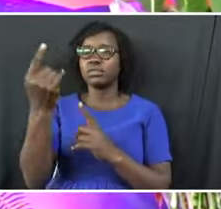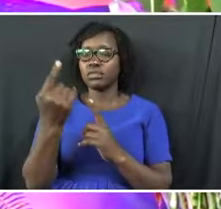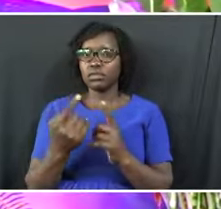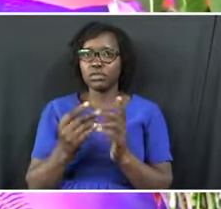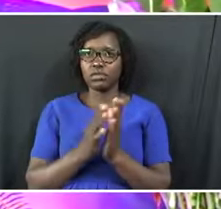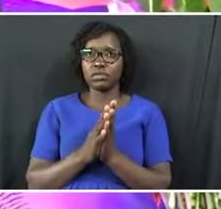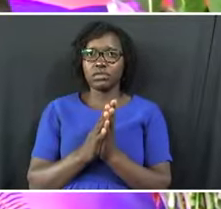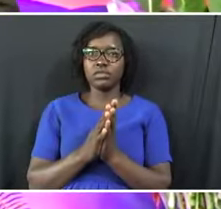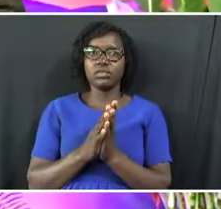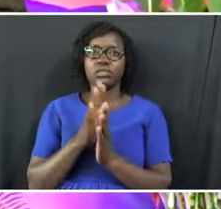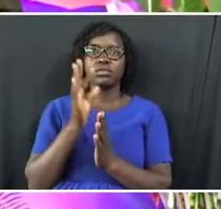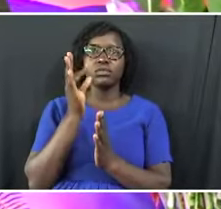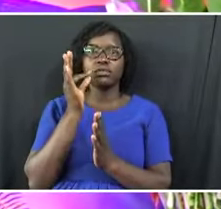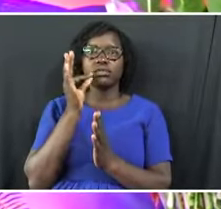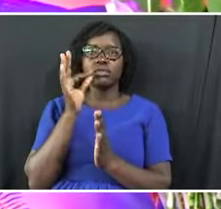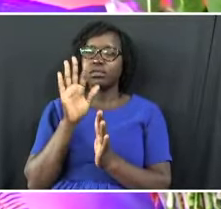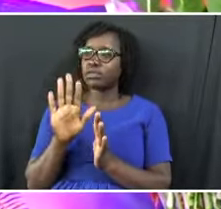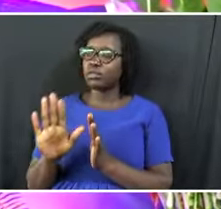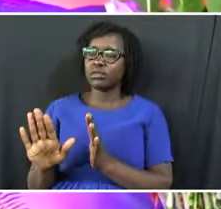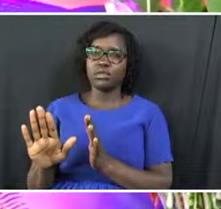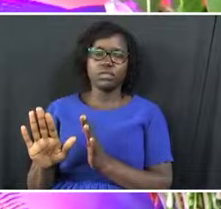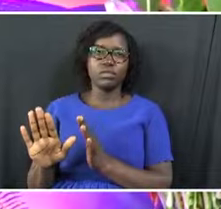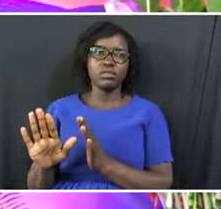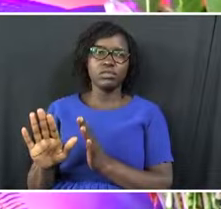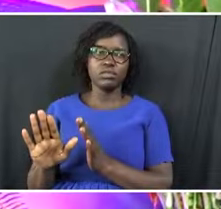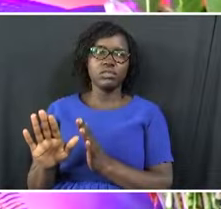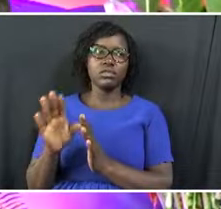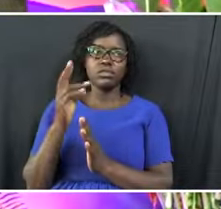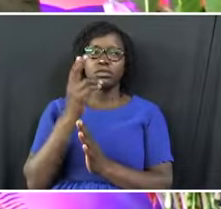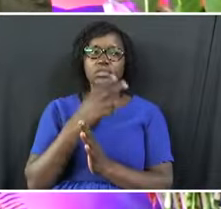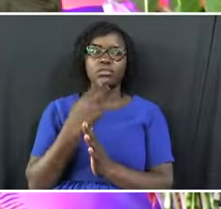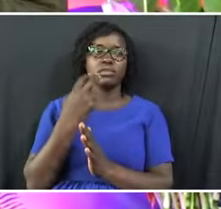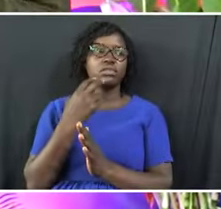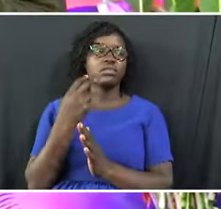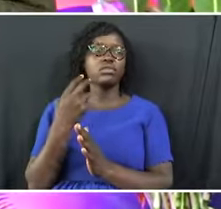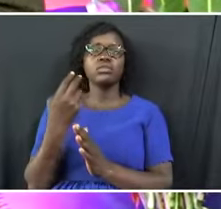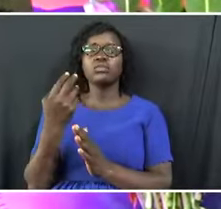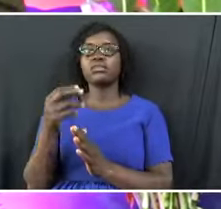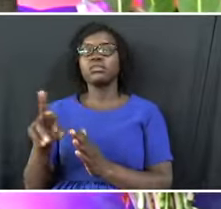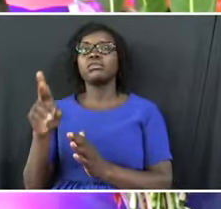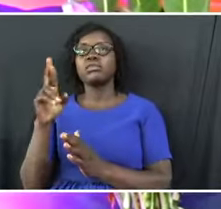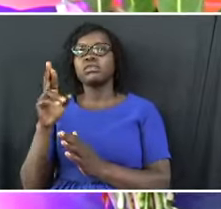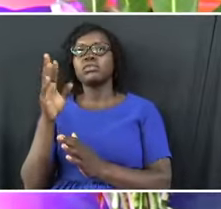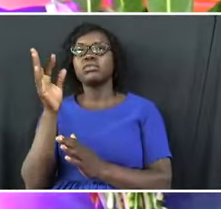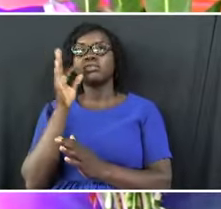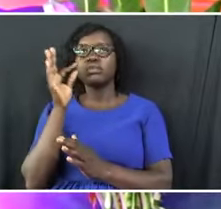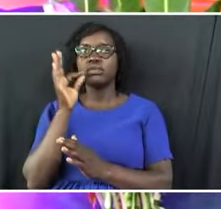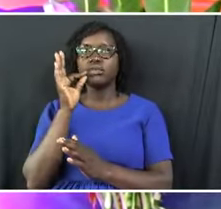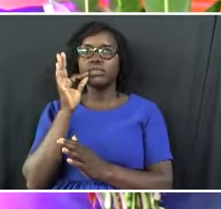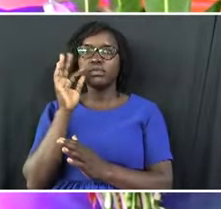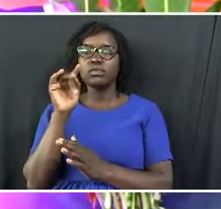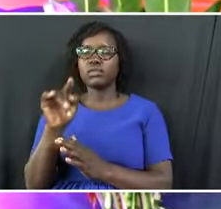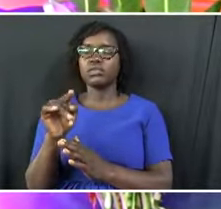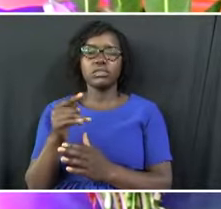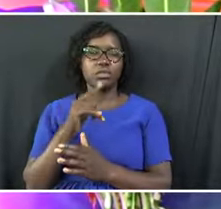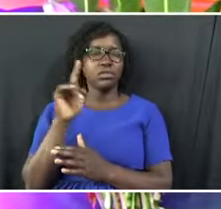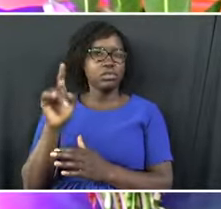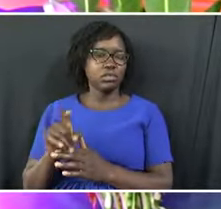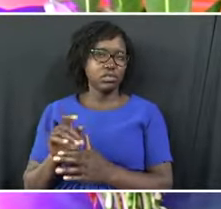the fruits left of us to God, to whom were these fruits pointing to?